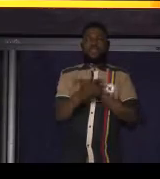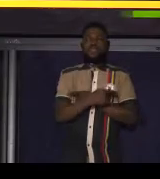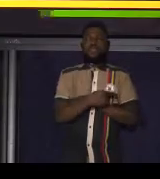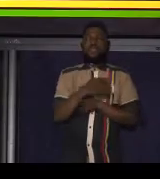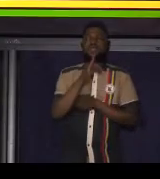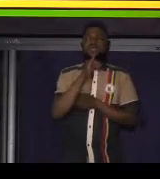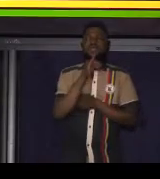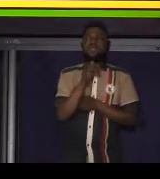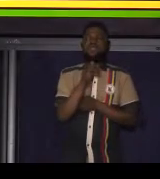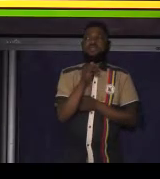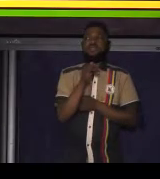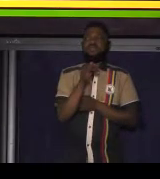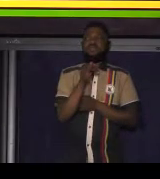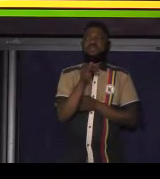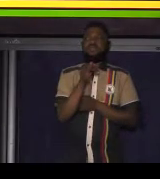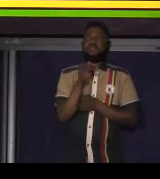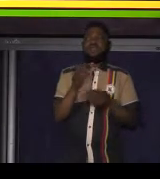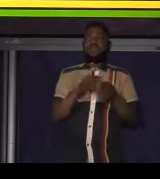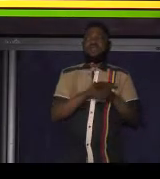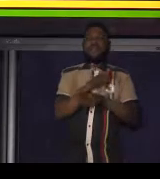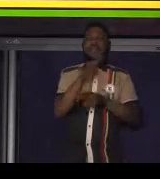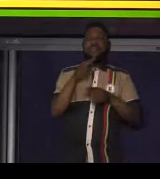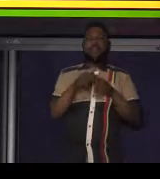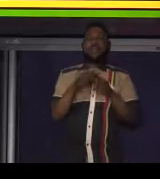today is national